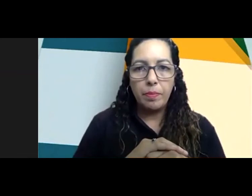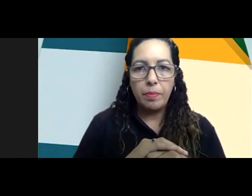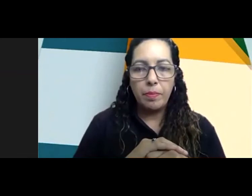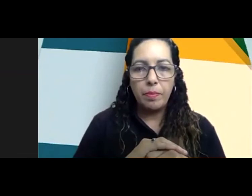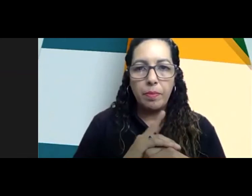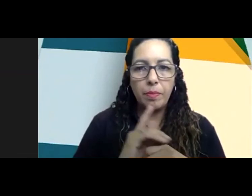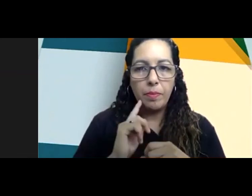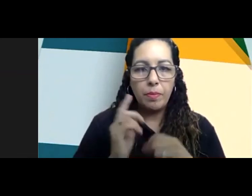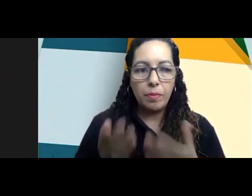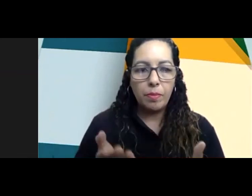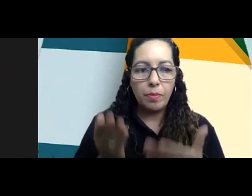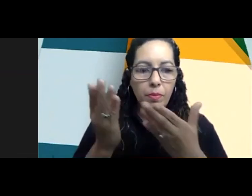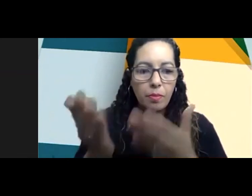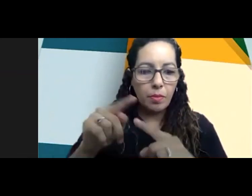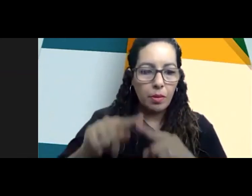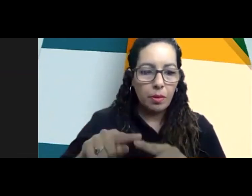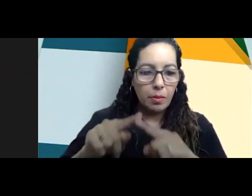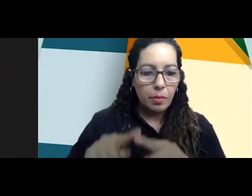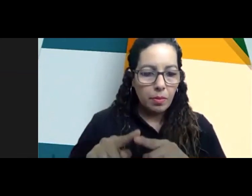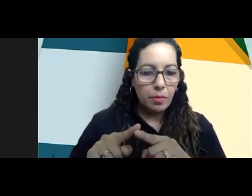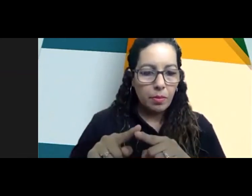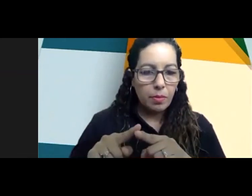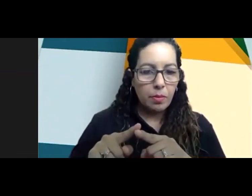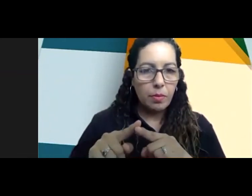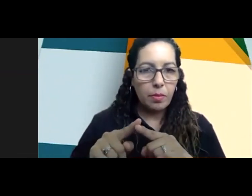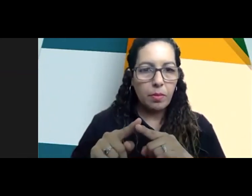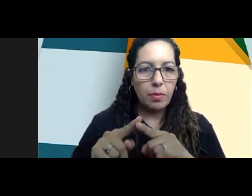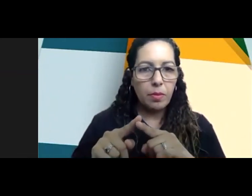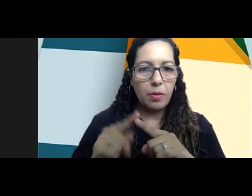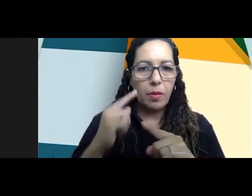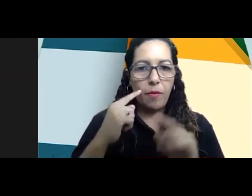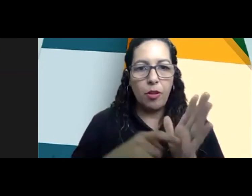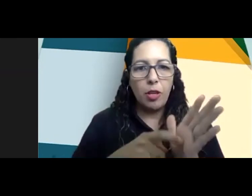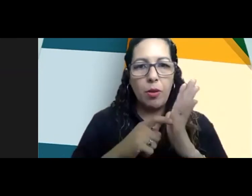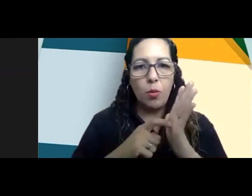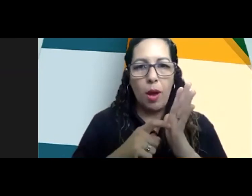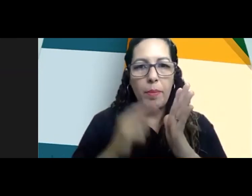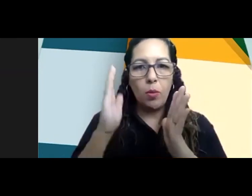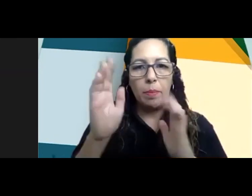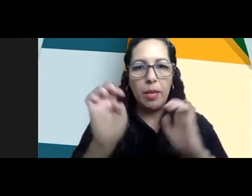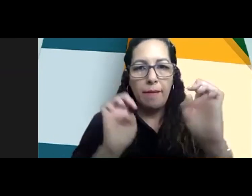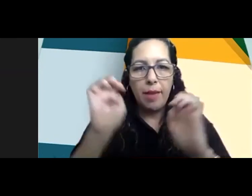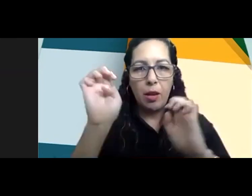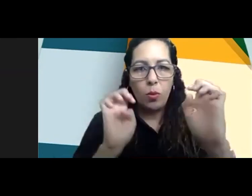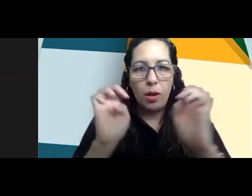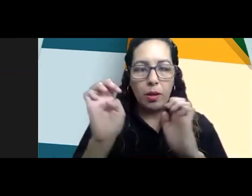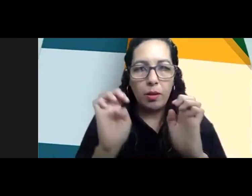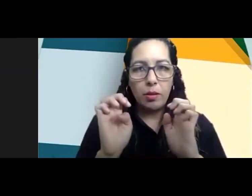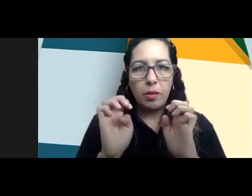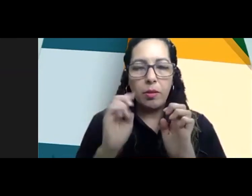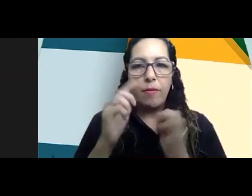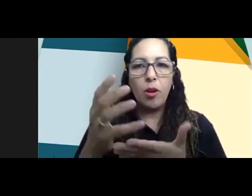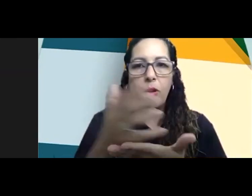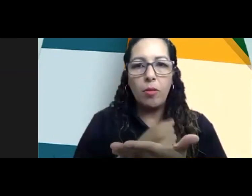section 3.10 of the RFP instructions for the requirements to be evaluated in order to obtain the